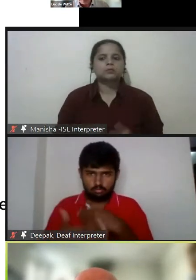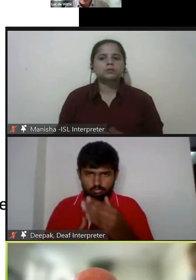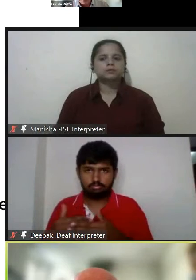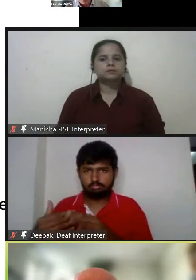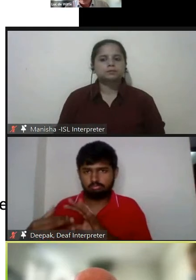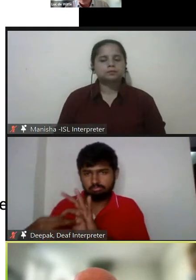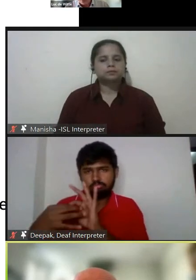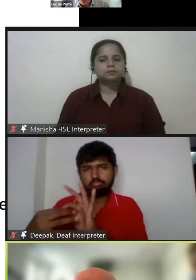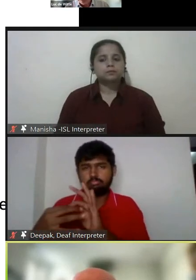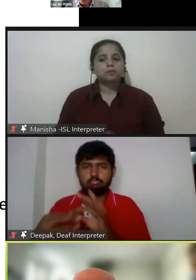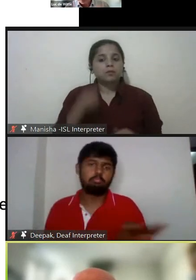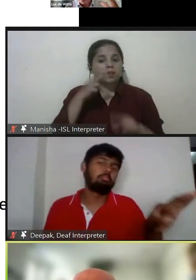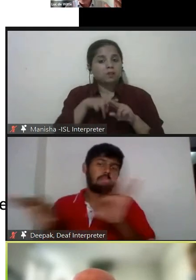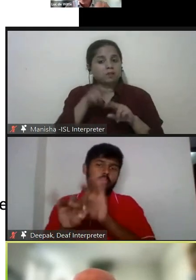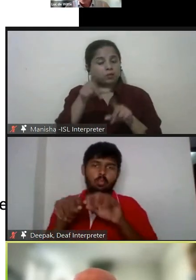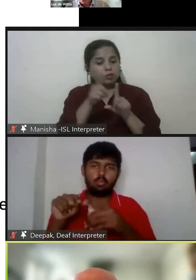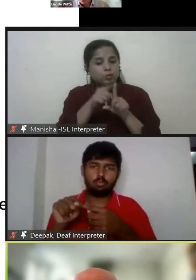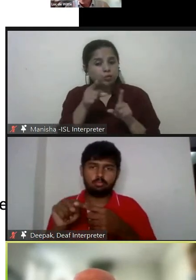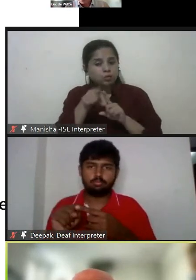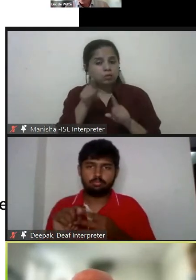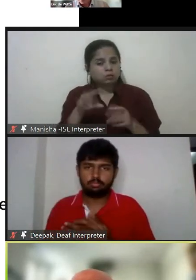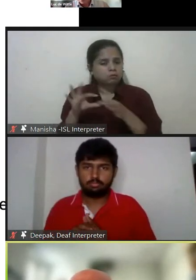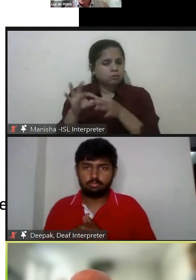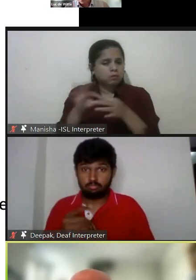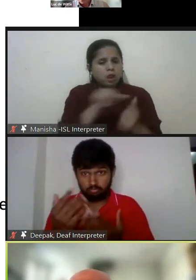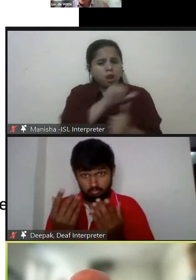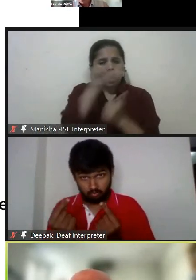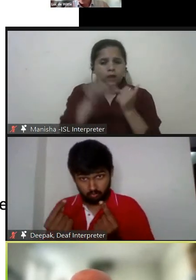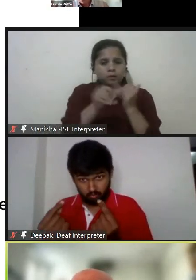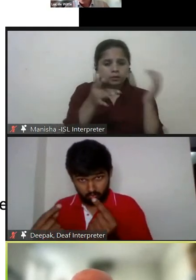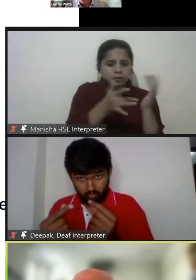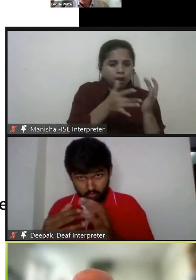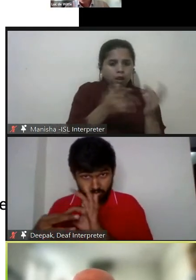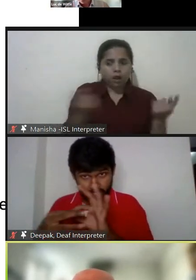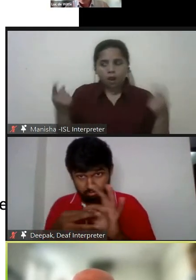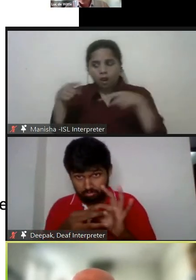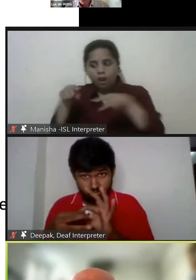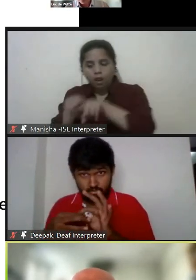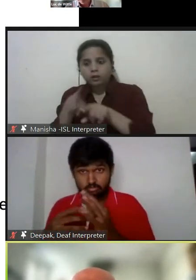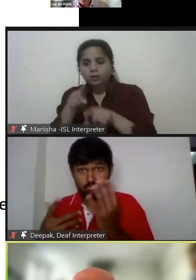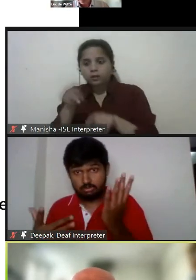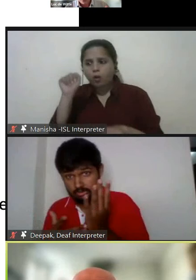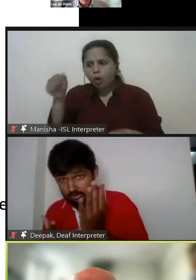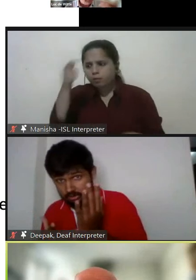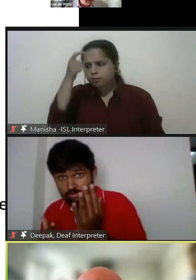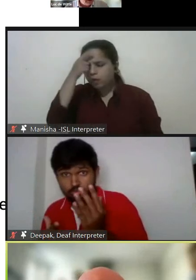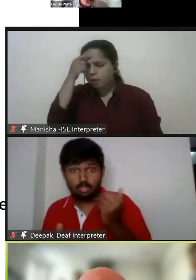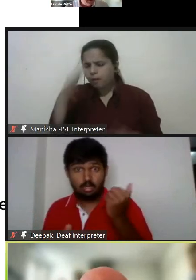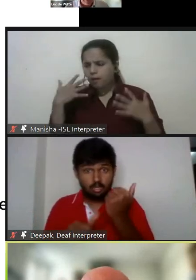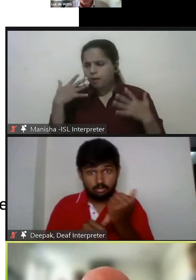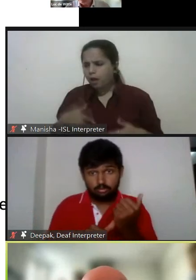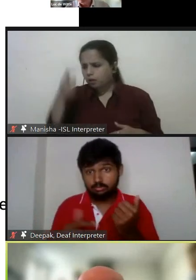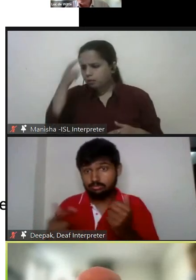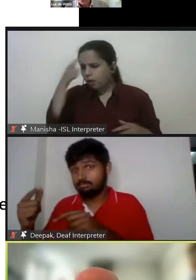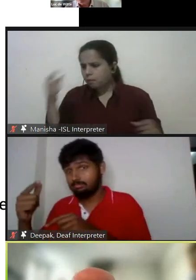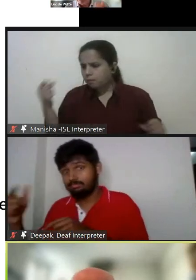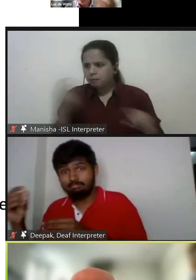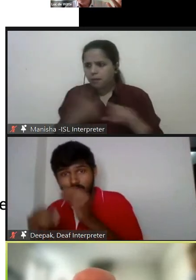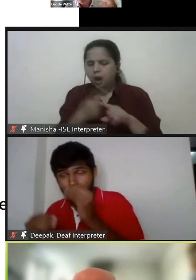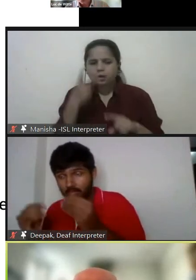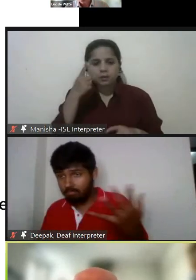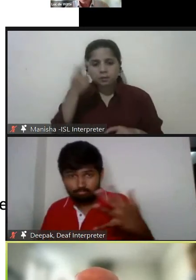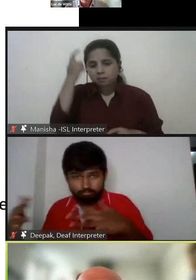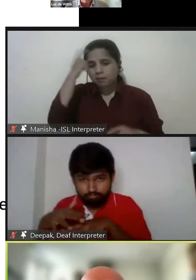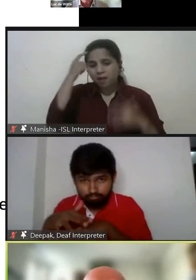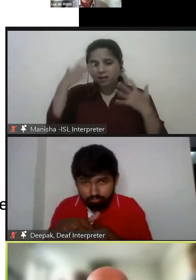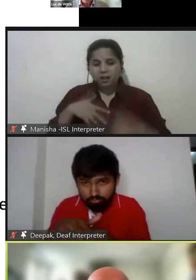If we do that and we combine assistive technology with the other healthcare issues that are so important, including the mental health issues that